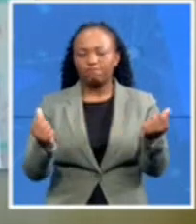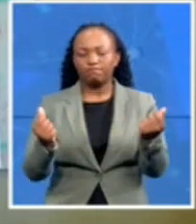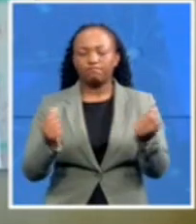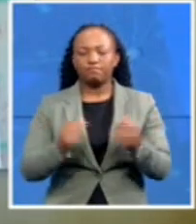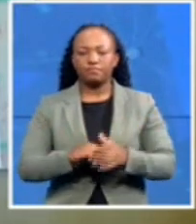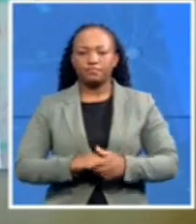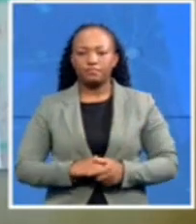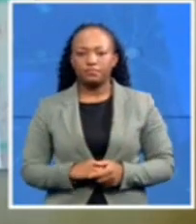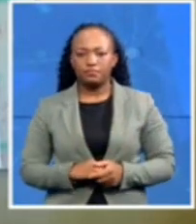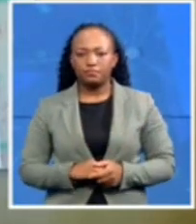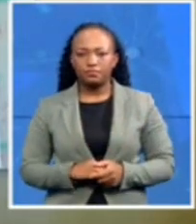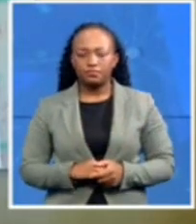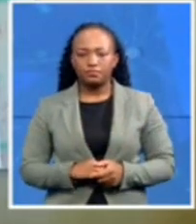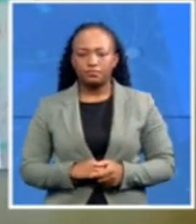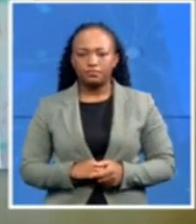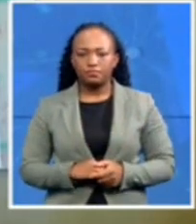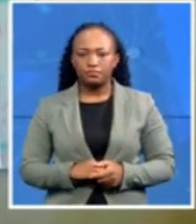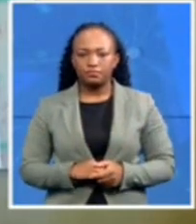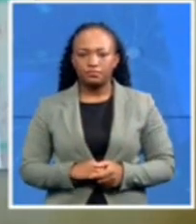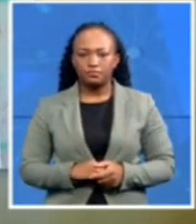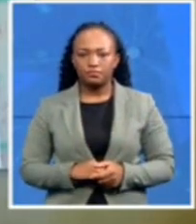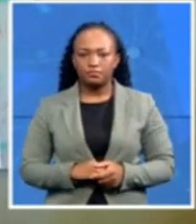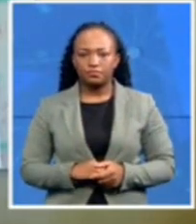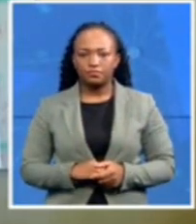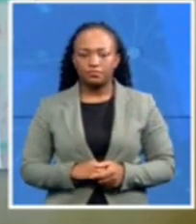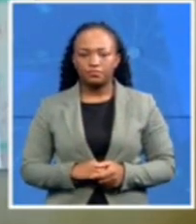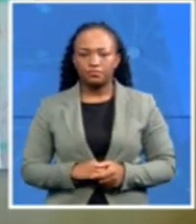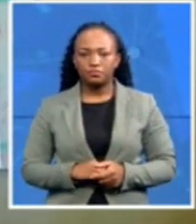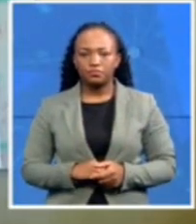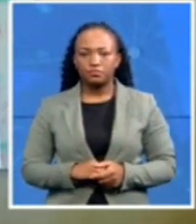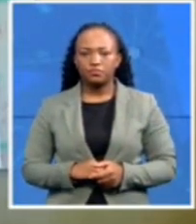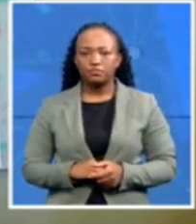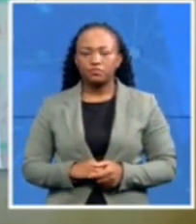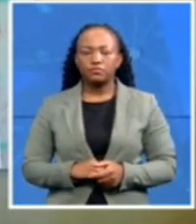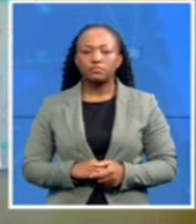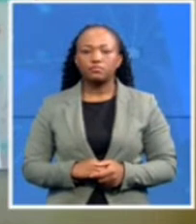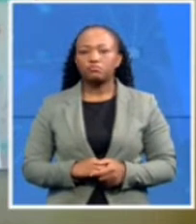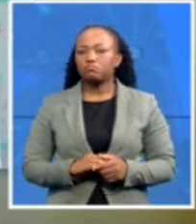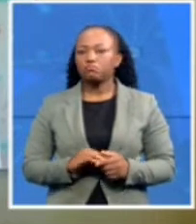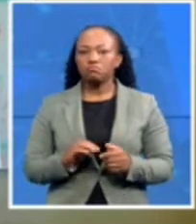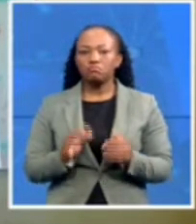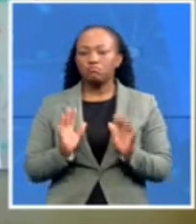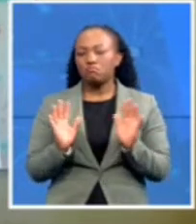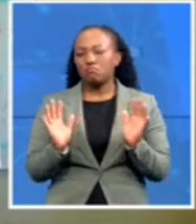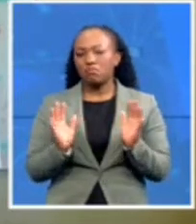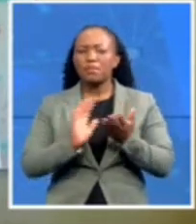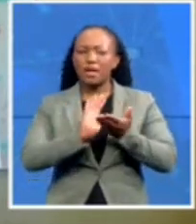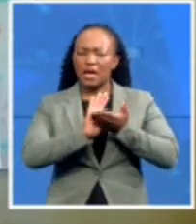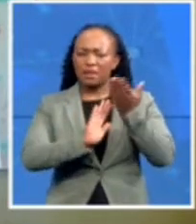So I think, Mr. Manchacha, that is an update on the Munich side.